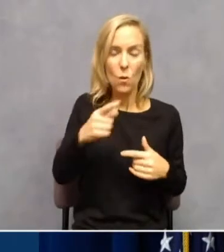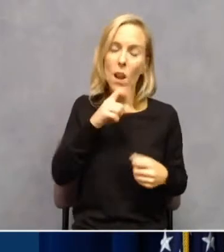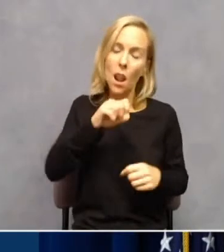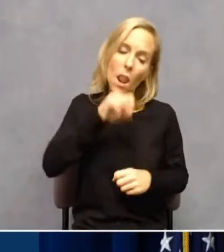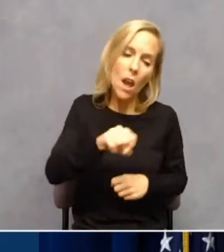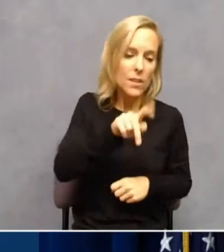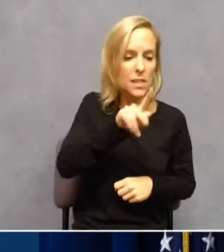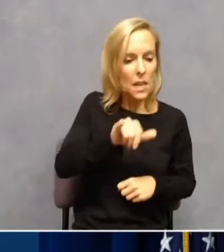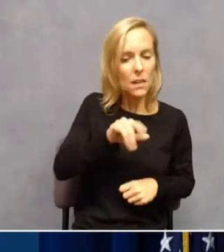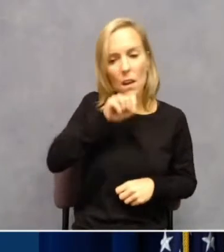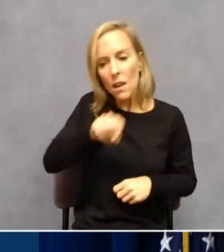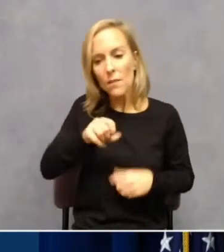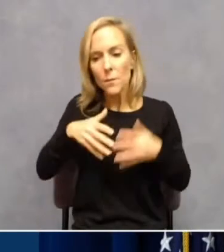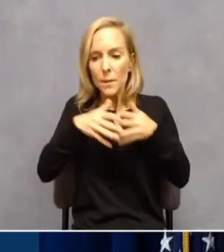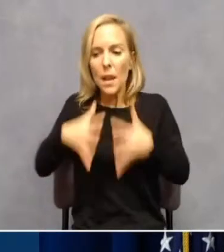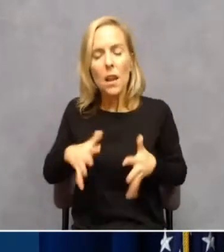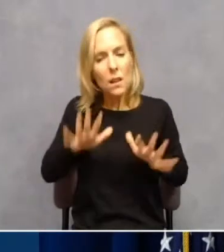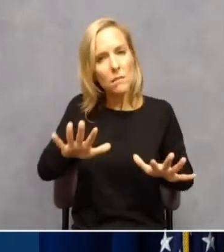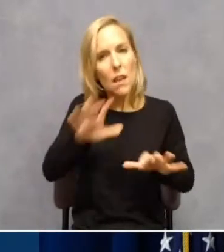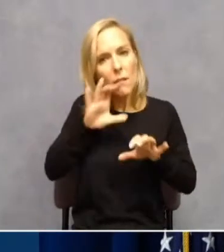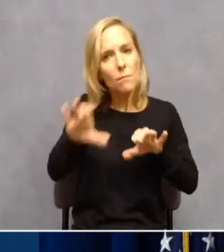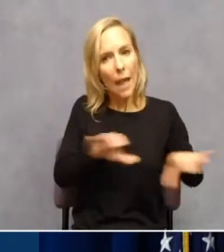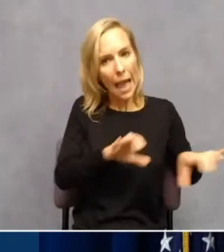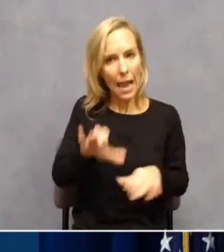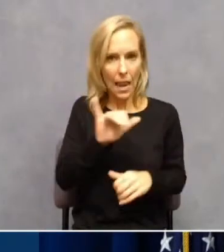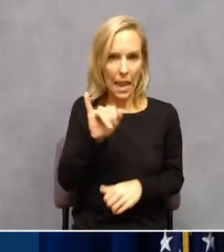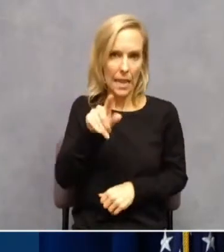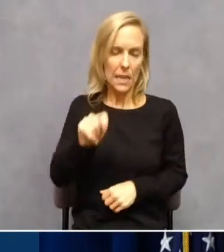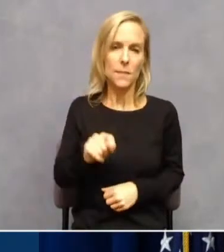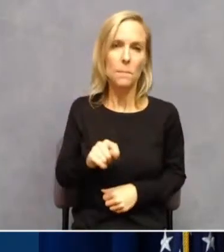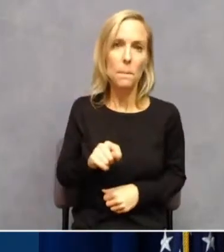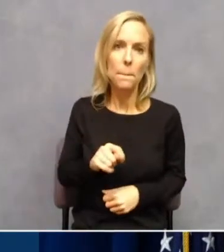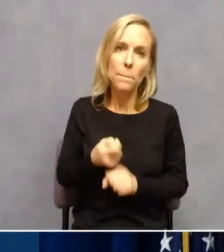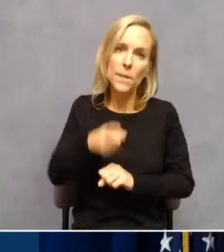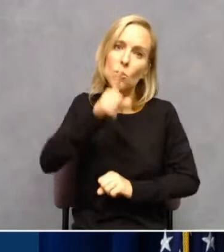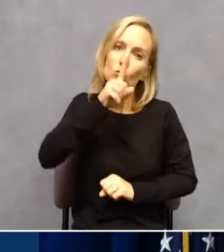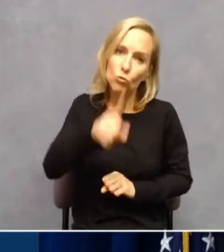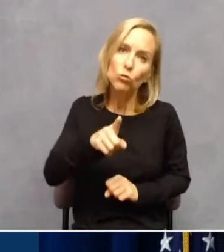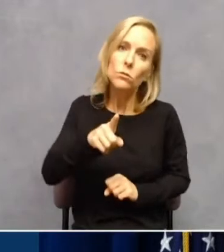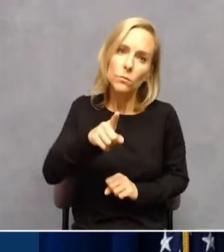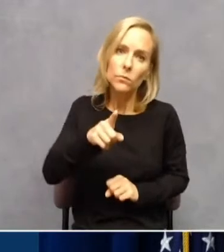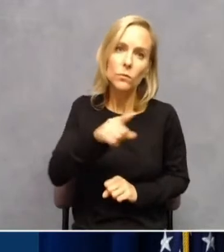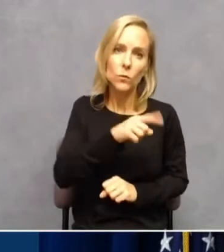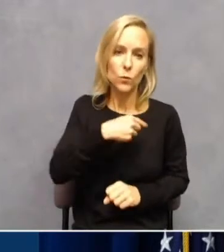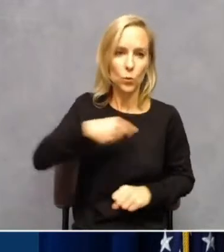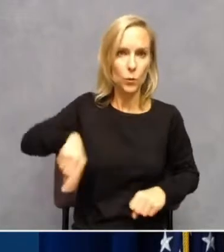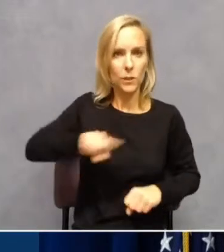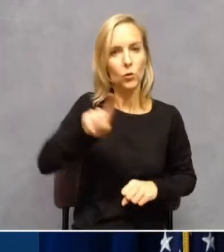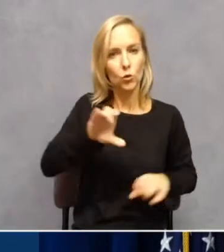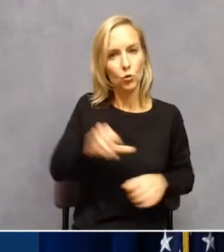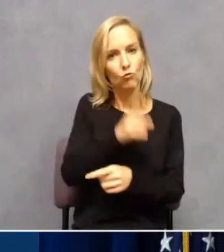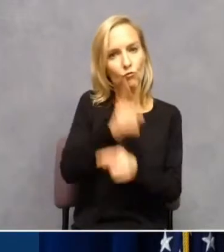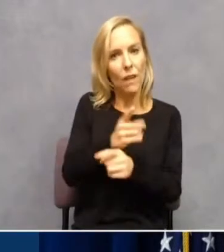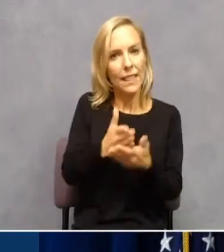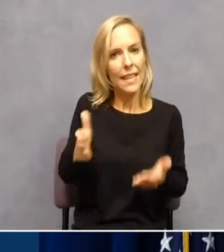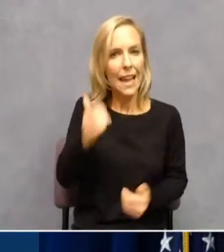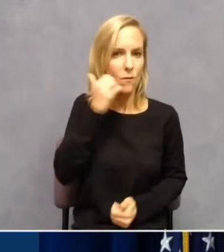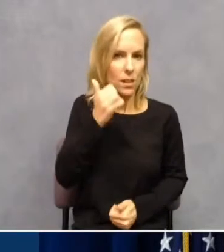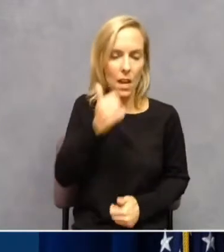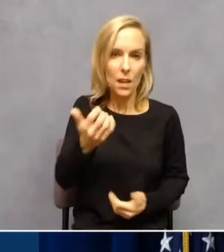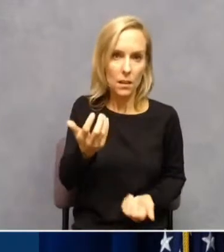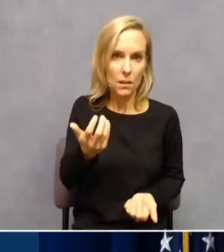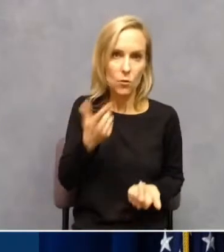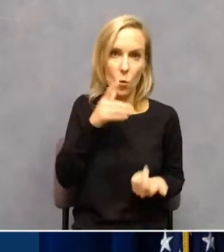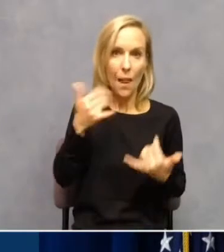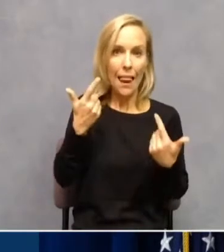Americans. Well, let's act like them. And let's make sure that we are doing the right things each day. But don't let that cloud that I